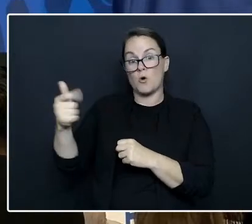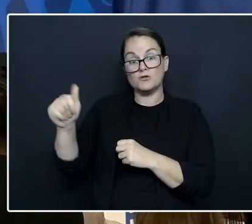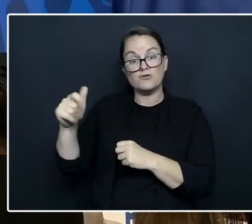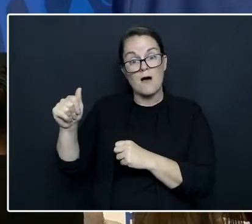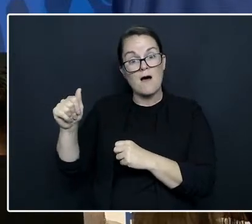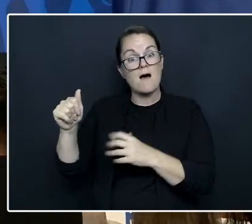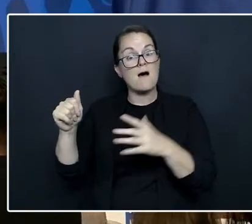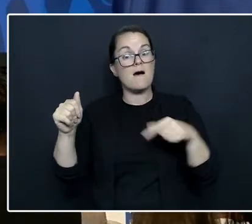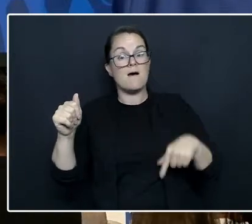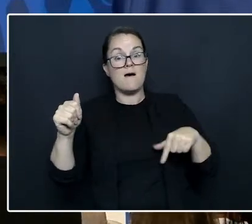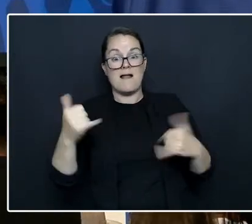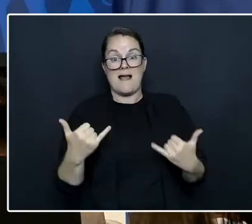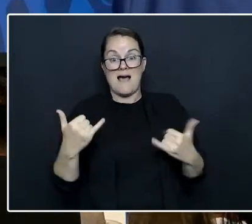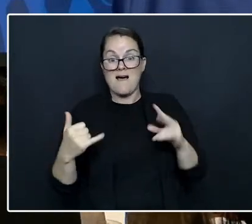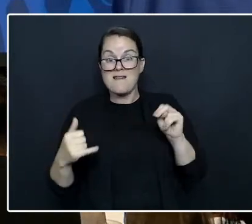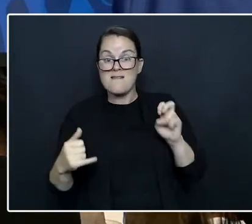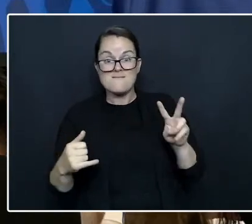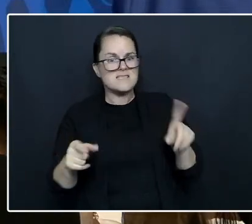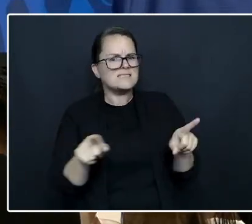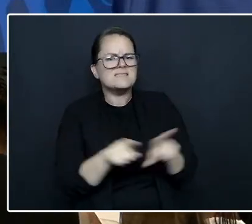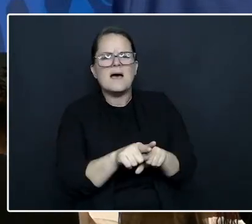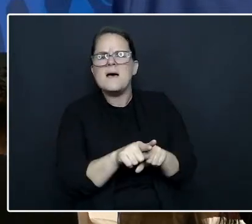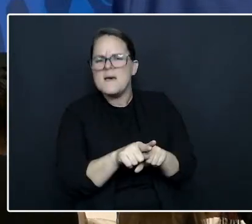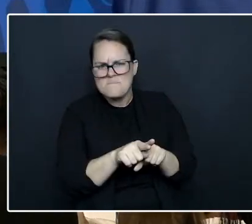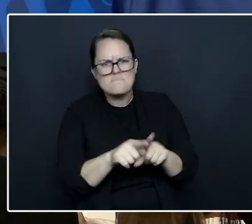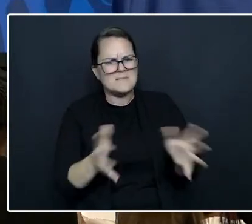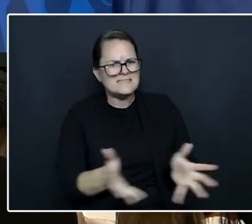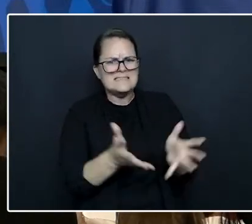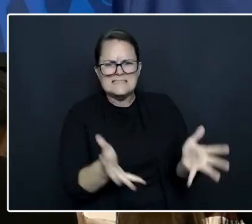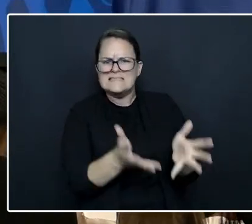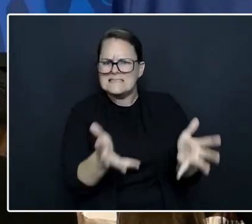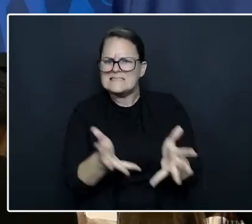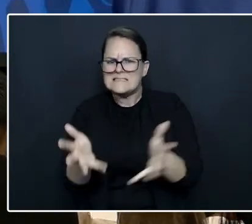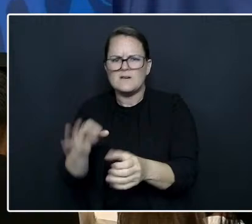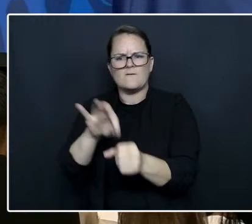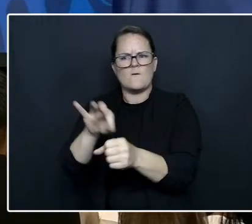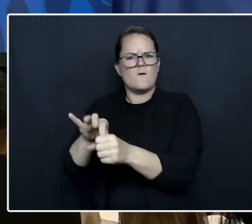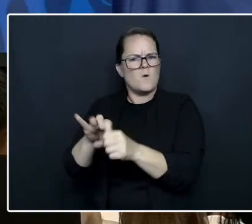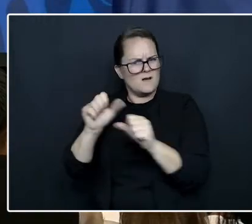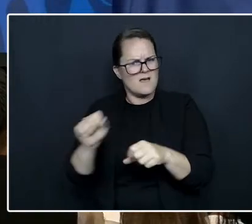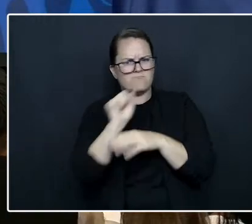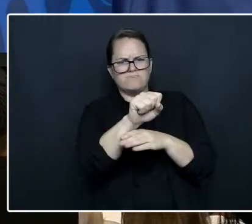you. Thank you so much for being here today.